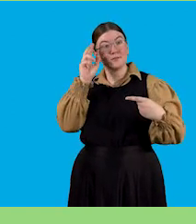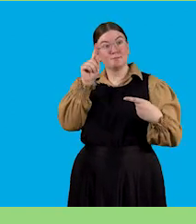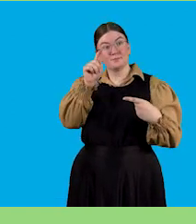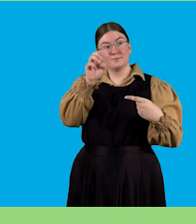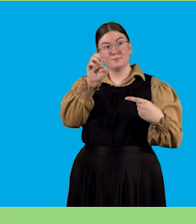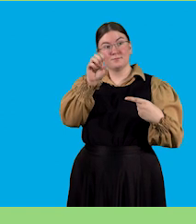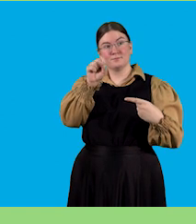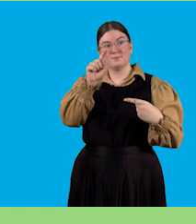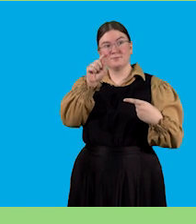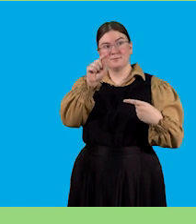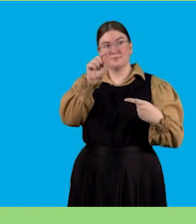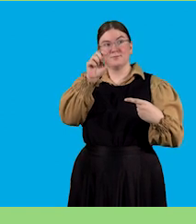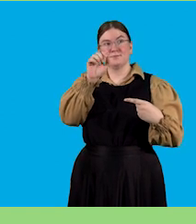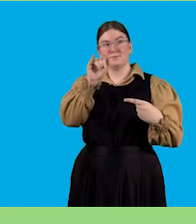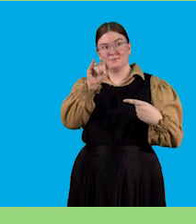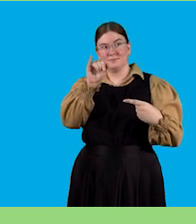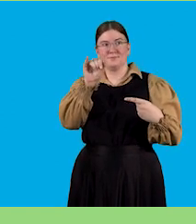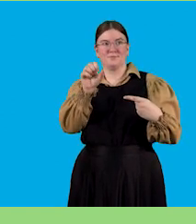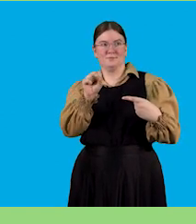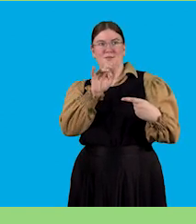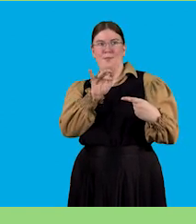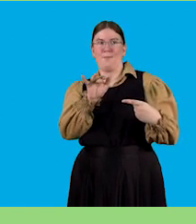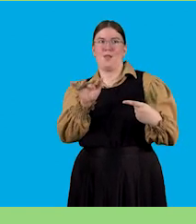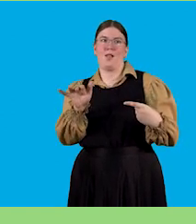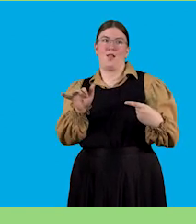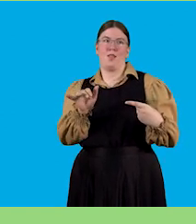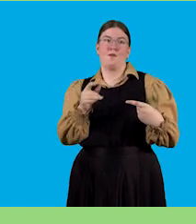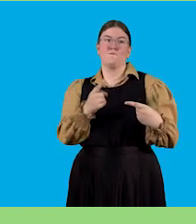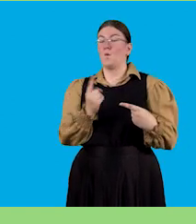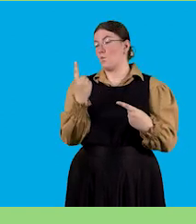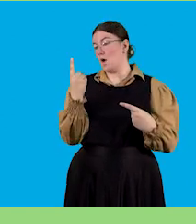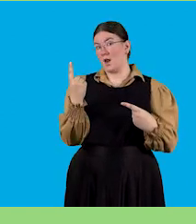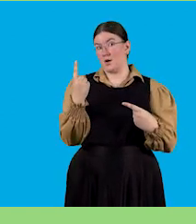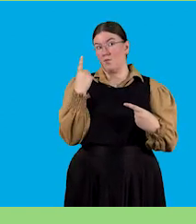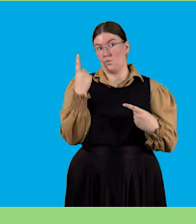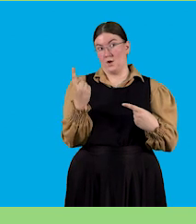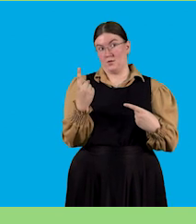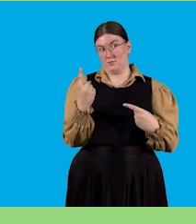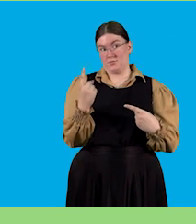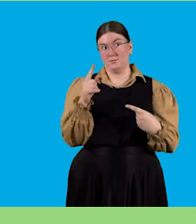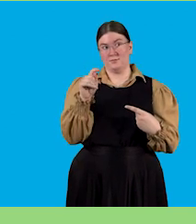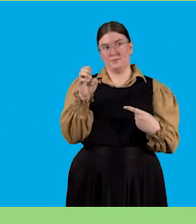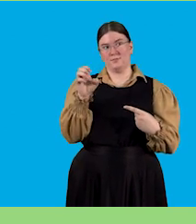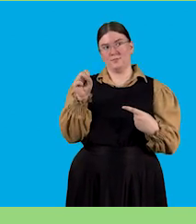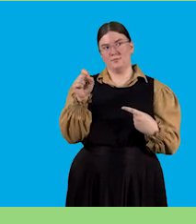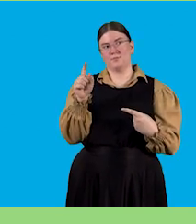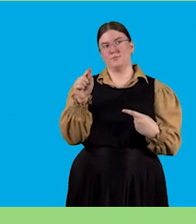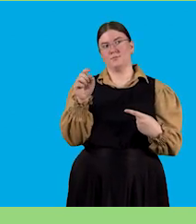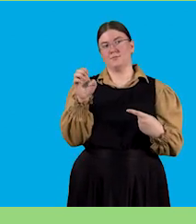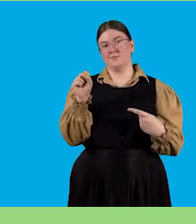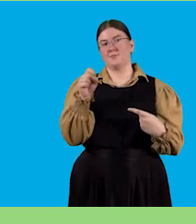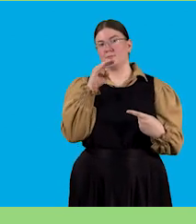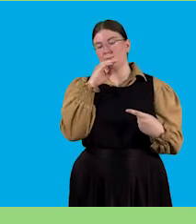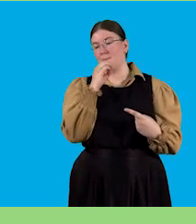okay. Remember that testes is spelled like that is for singular when it is one, and testes